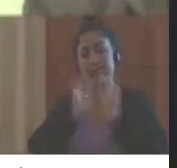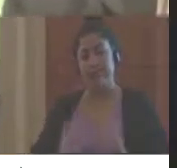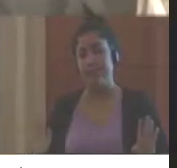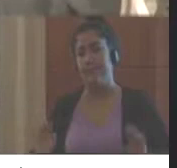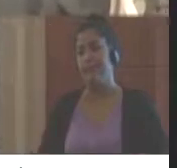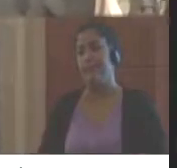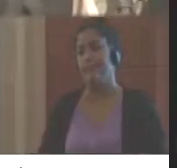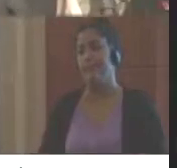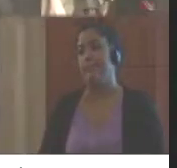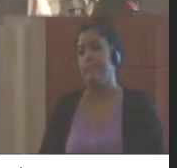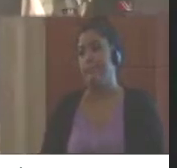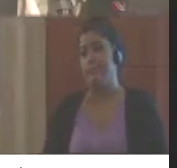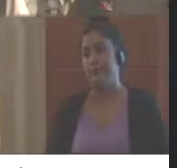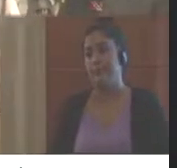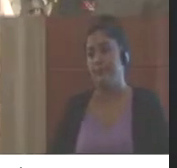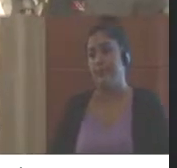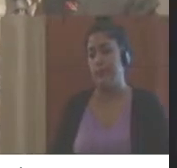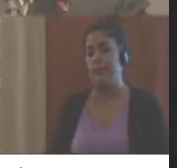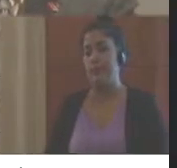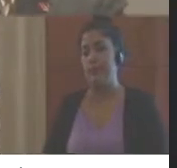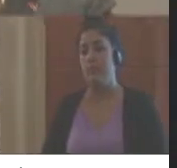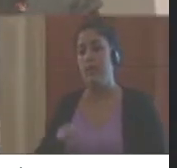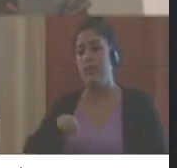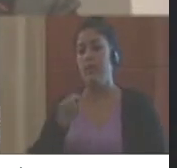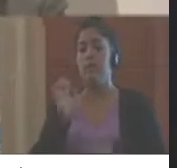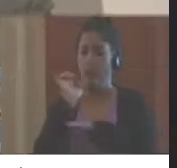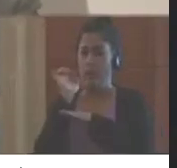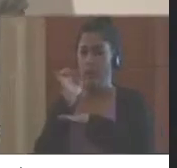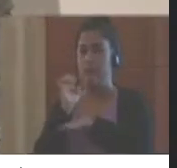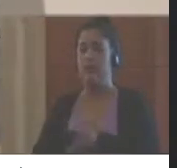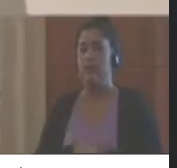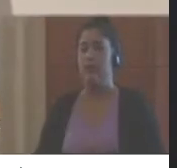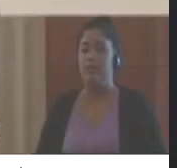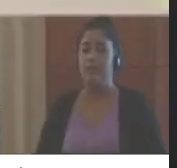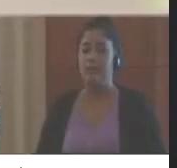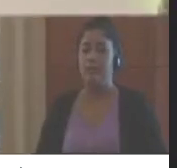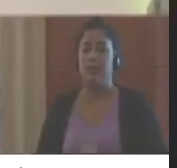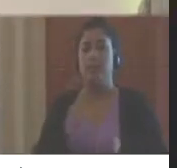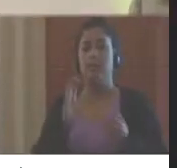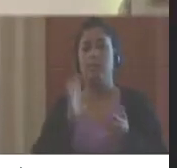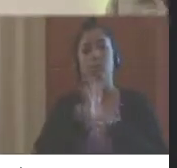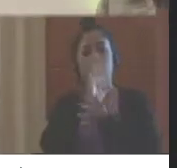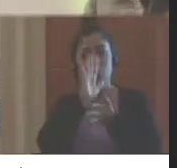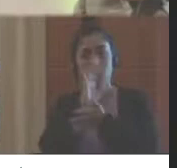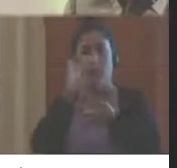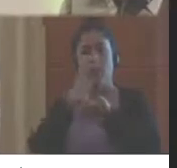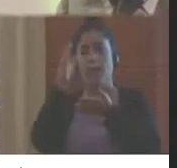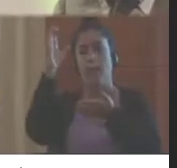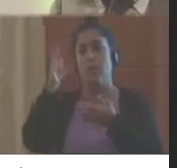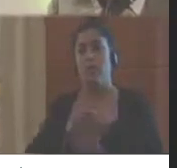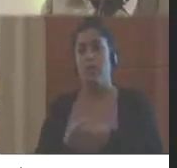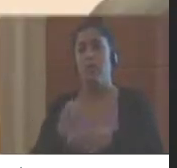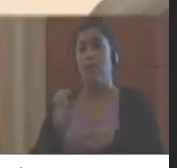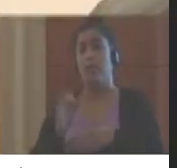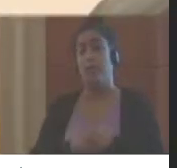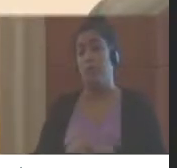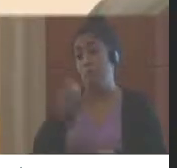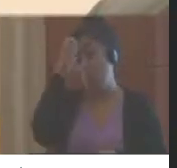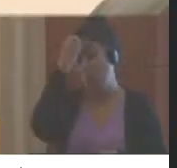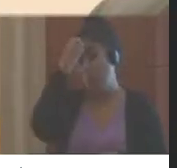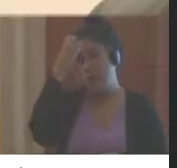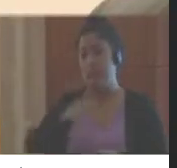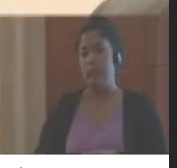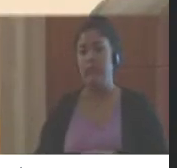those I will be giving you. I will not read them, only those that have to do with disasters.